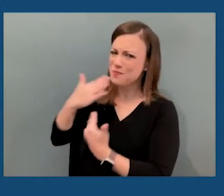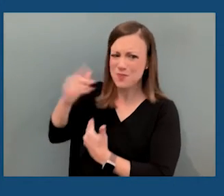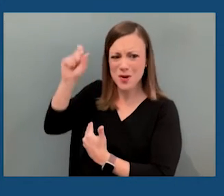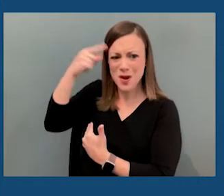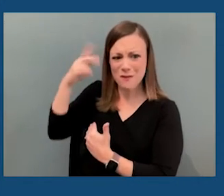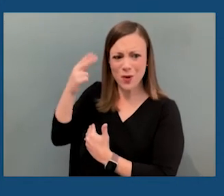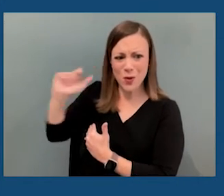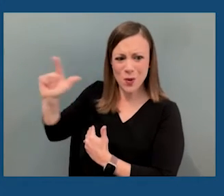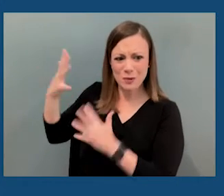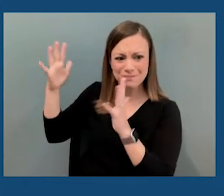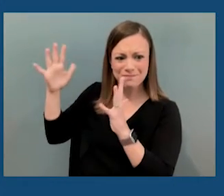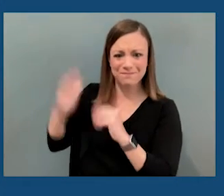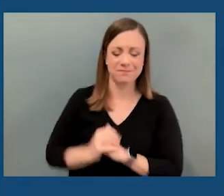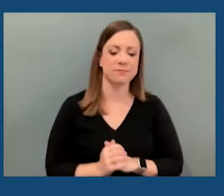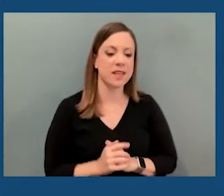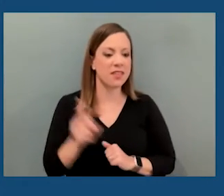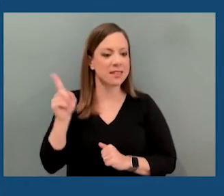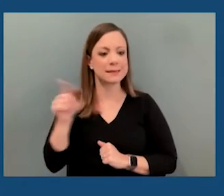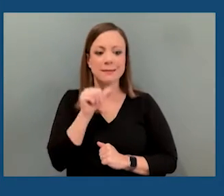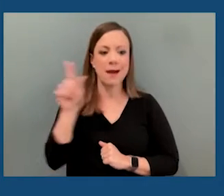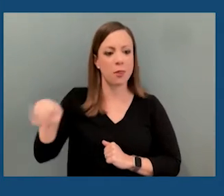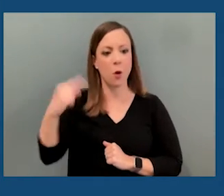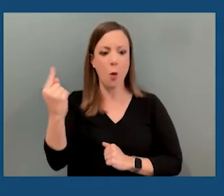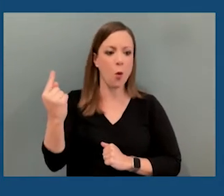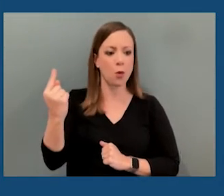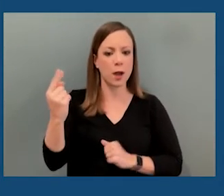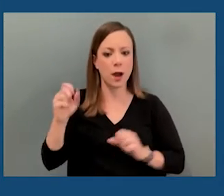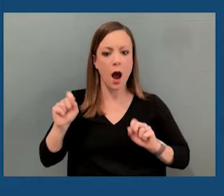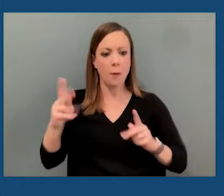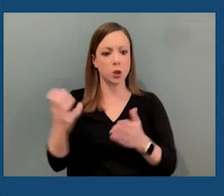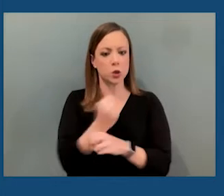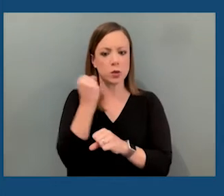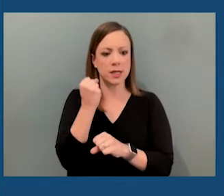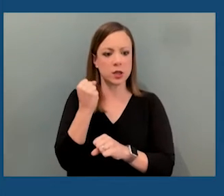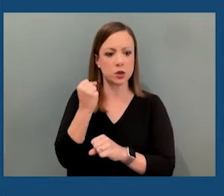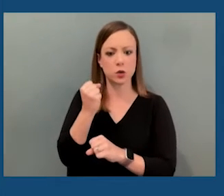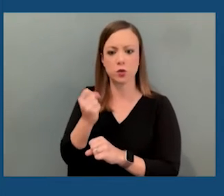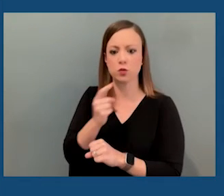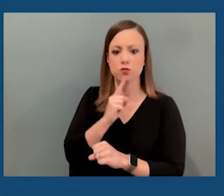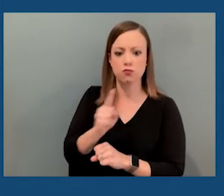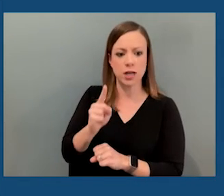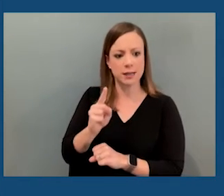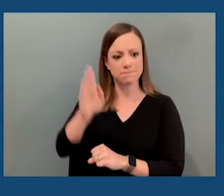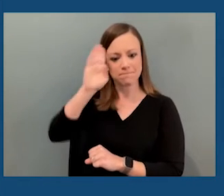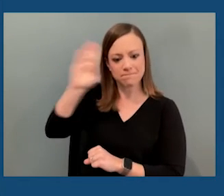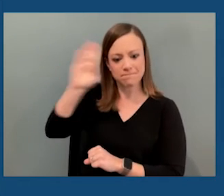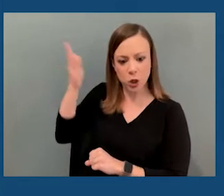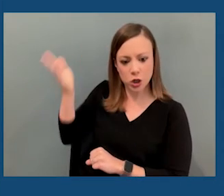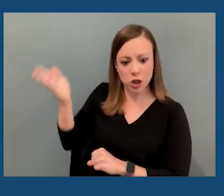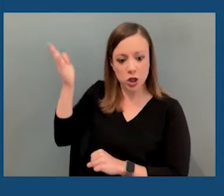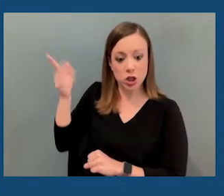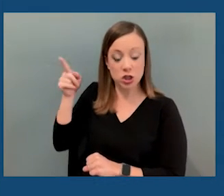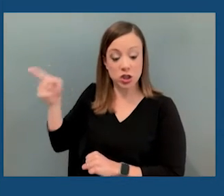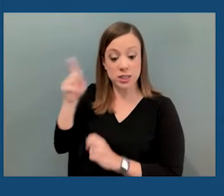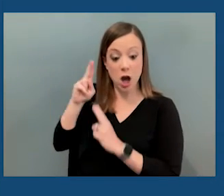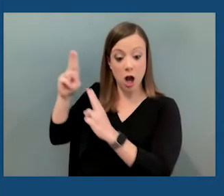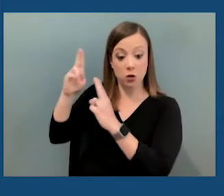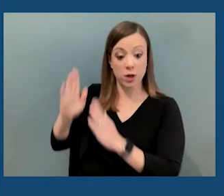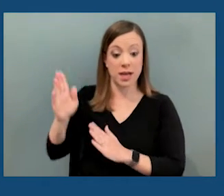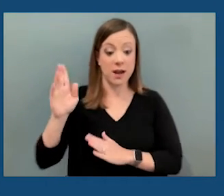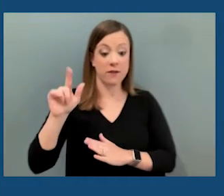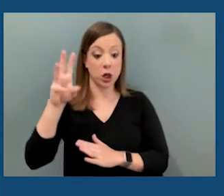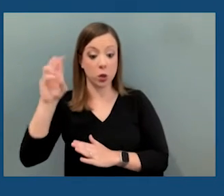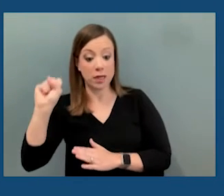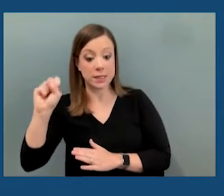By the way, this won't be our only opportunity to hear from and salute the governor. She is also our honoree with the Louis Rudin Award at the ABNY Spirit of ABNY